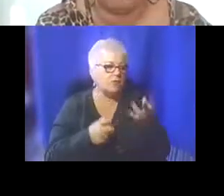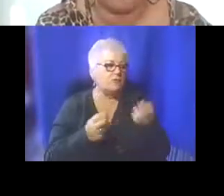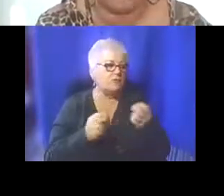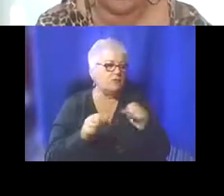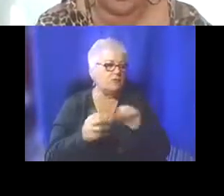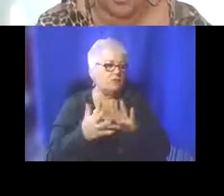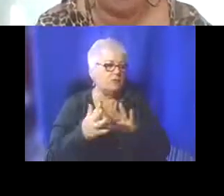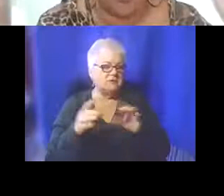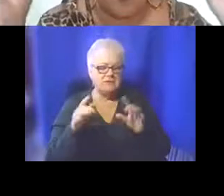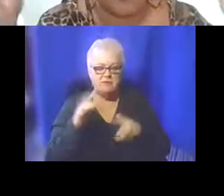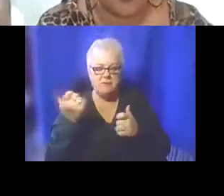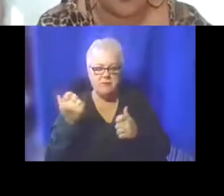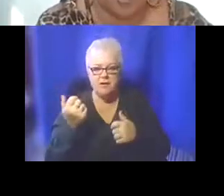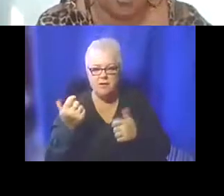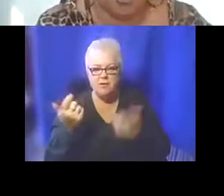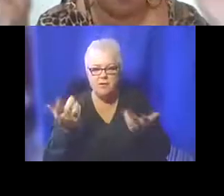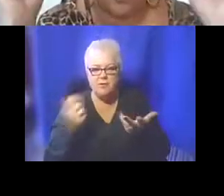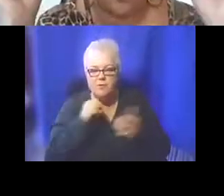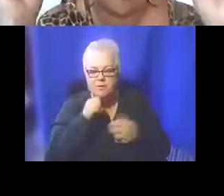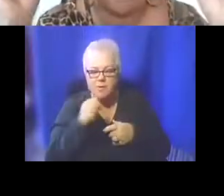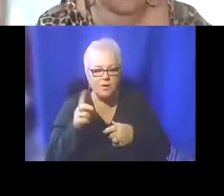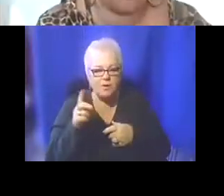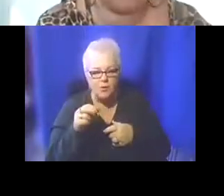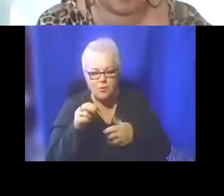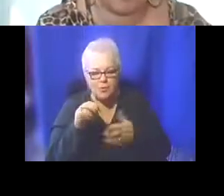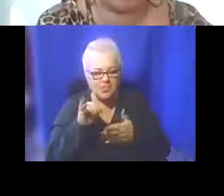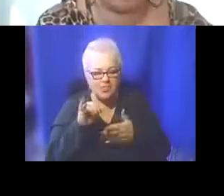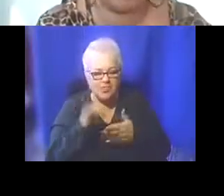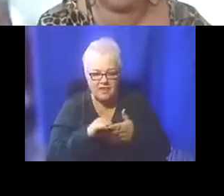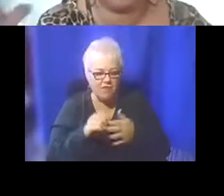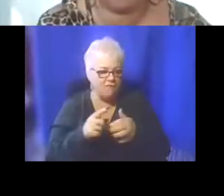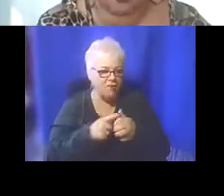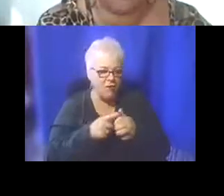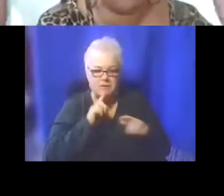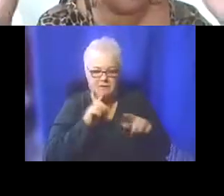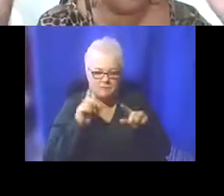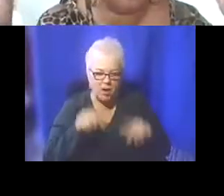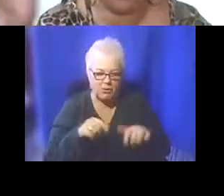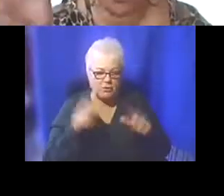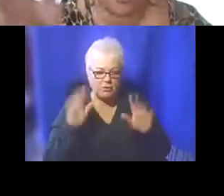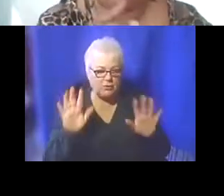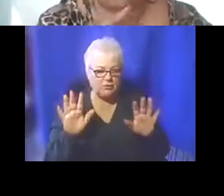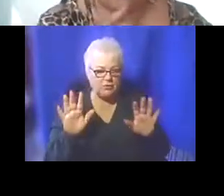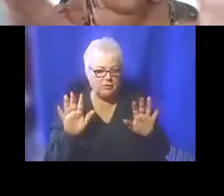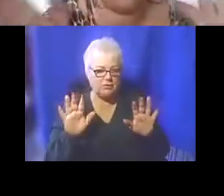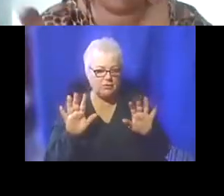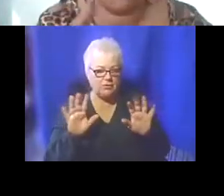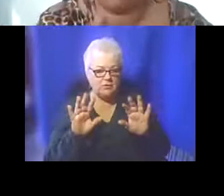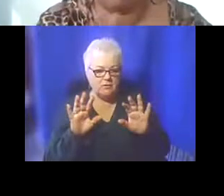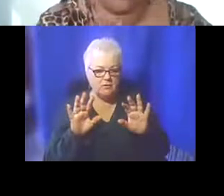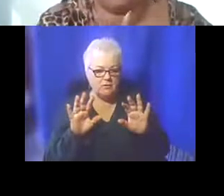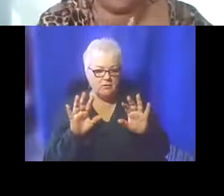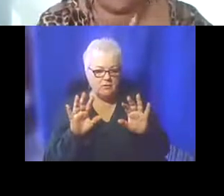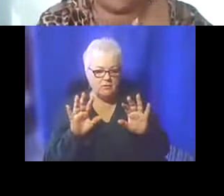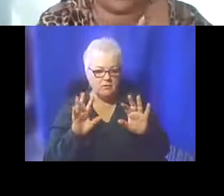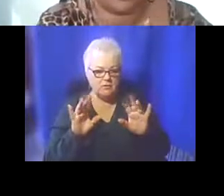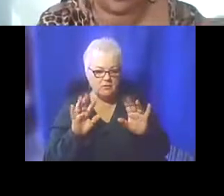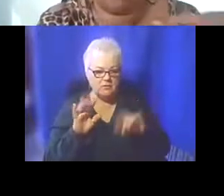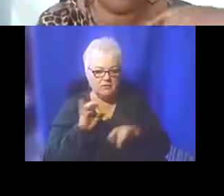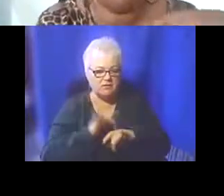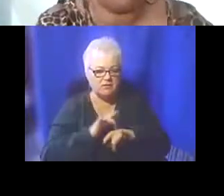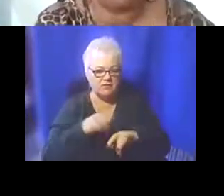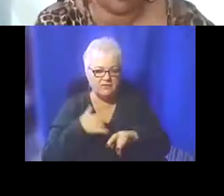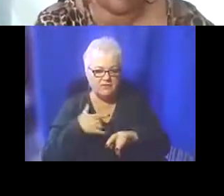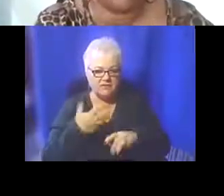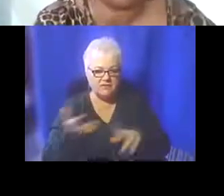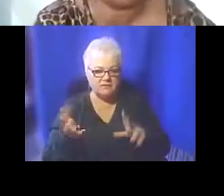trauma? And he said, again, we don't do that. Like, we're first responders, we respond. We don't have to, like, those touchy-feely things, like,